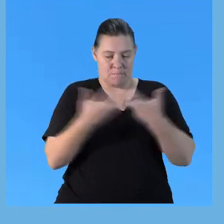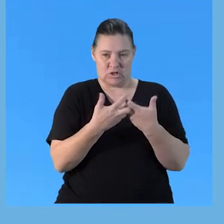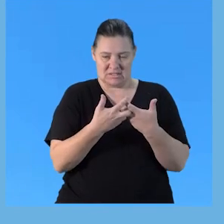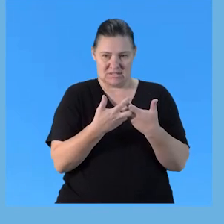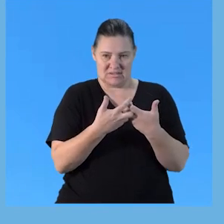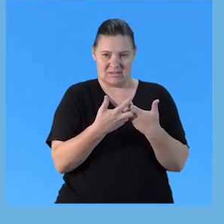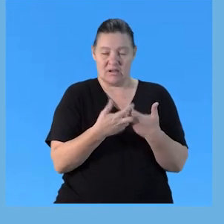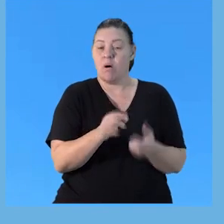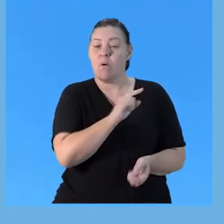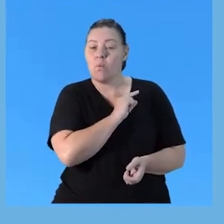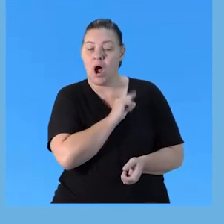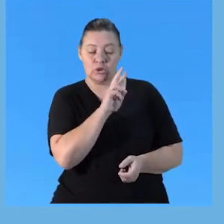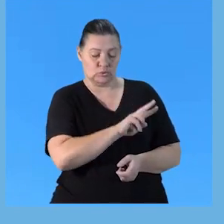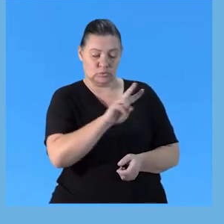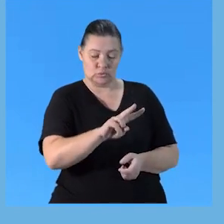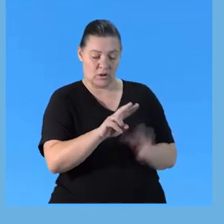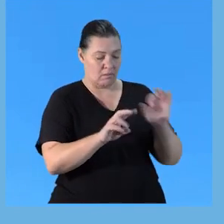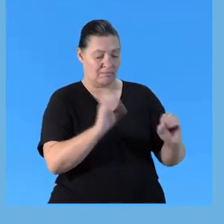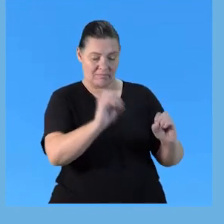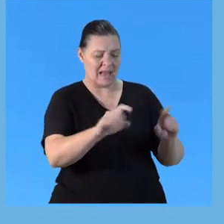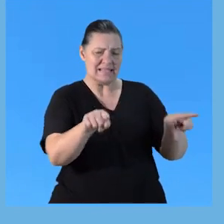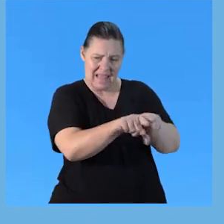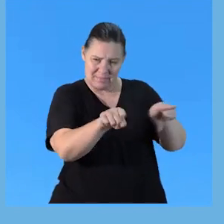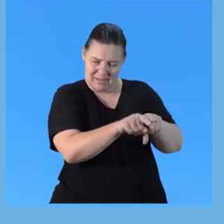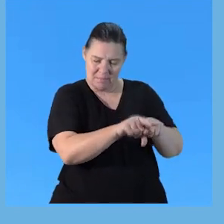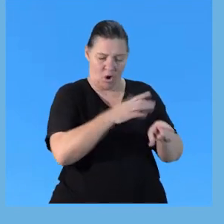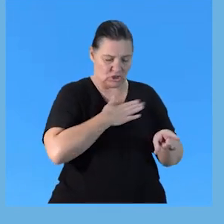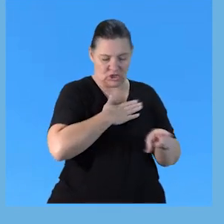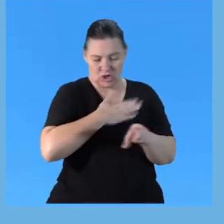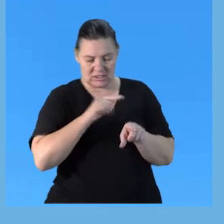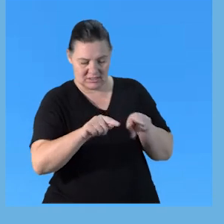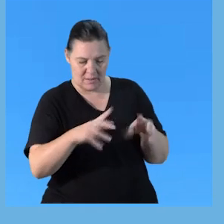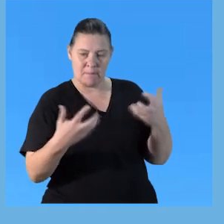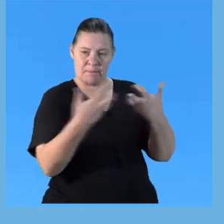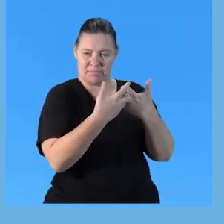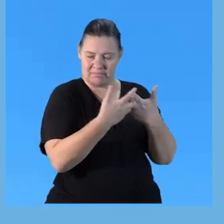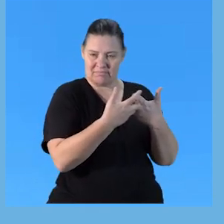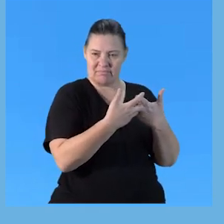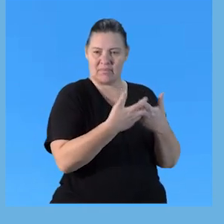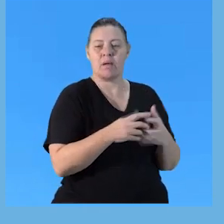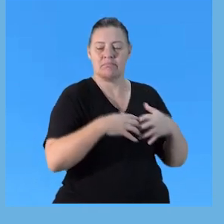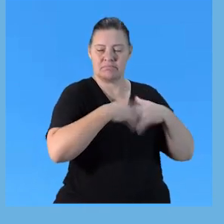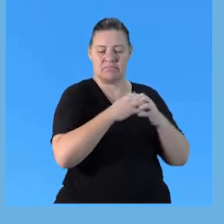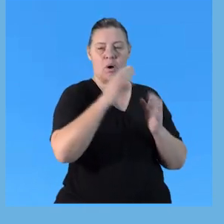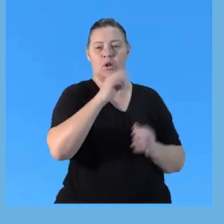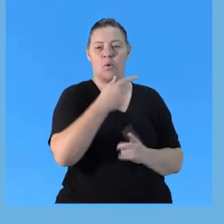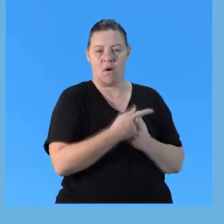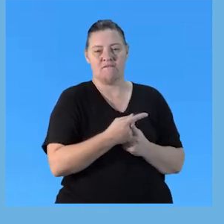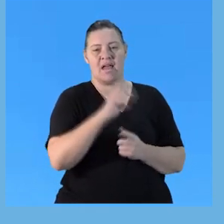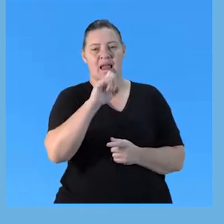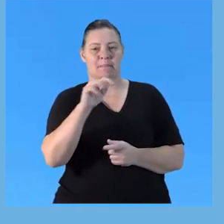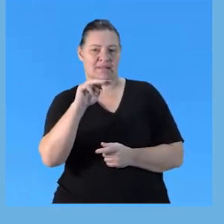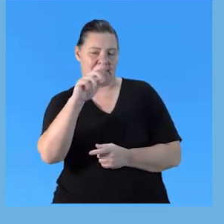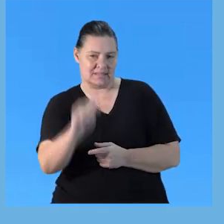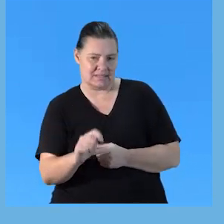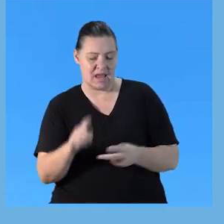Remember that if the resistance is high in an electric circuit, if the resistance is high, then the current is going to be